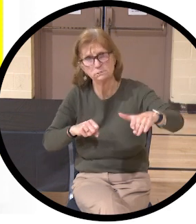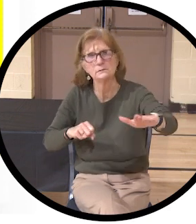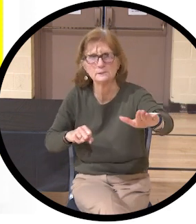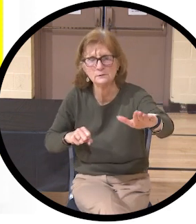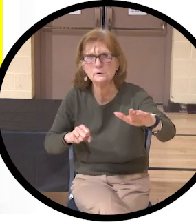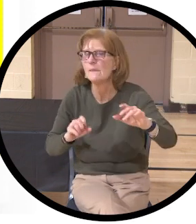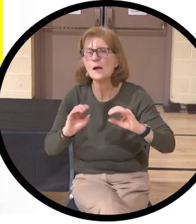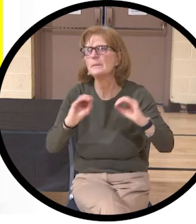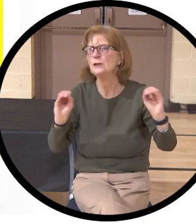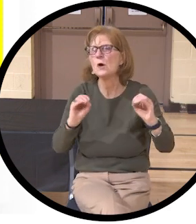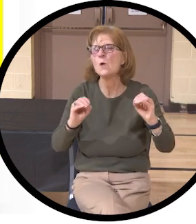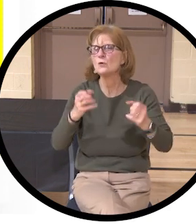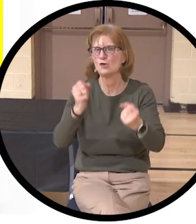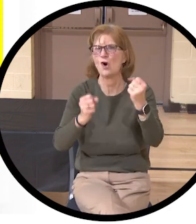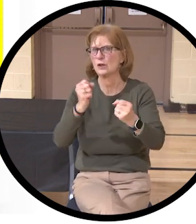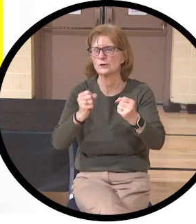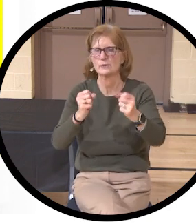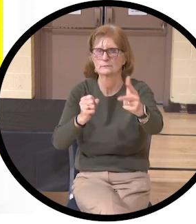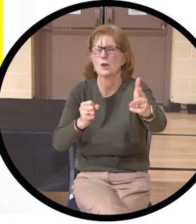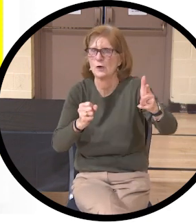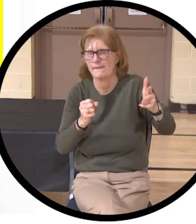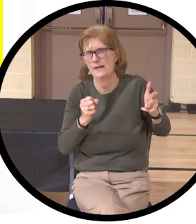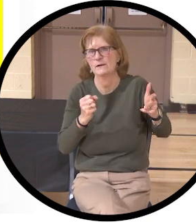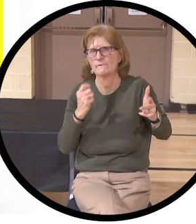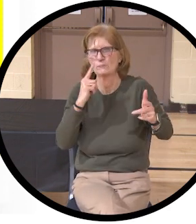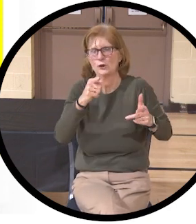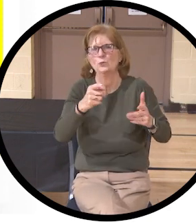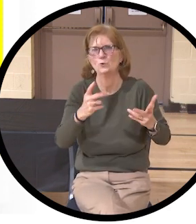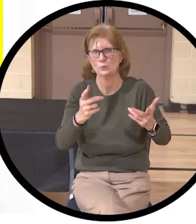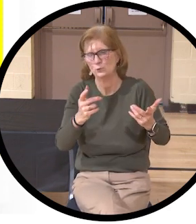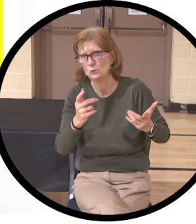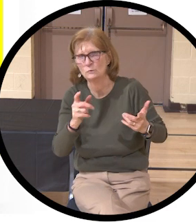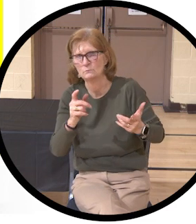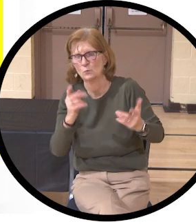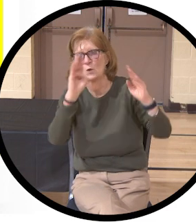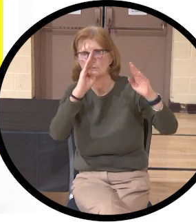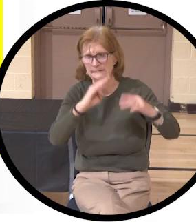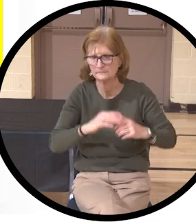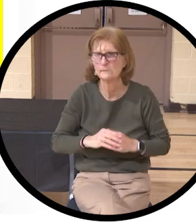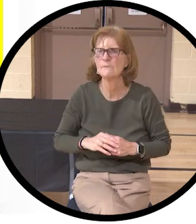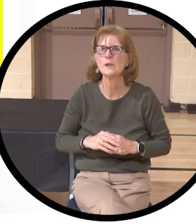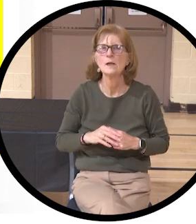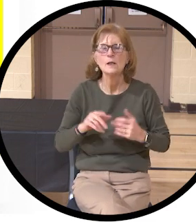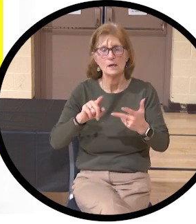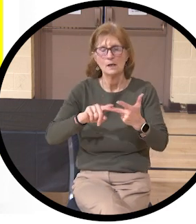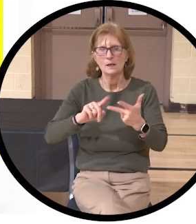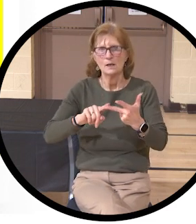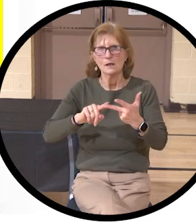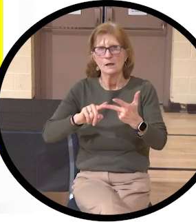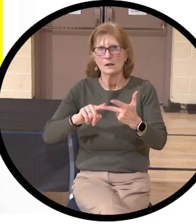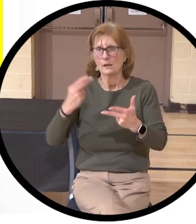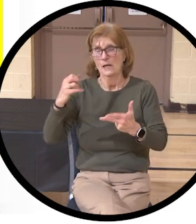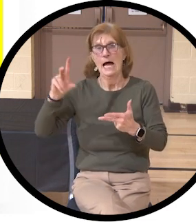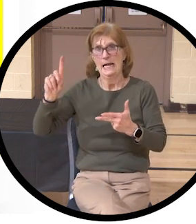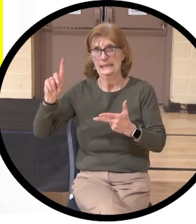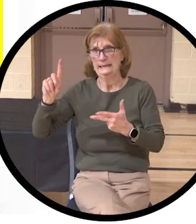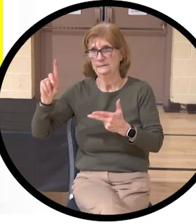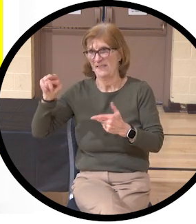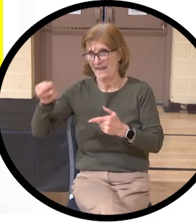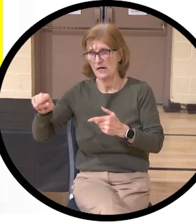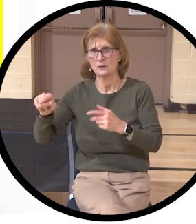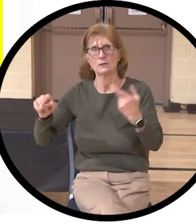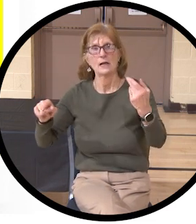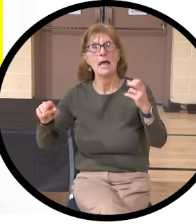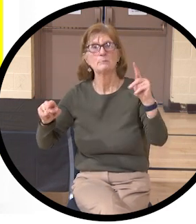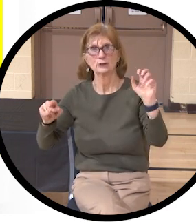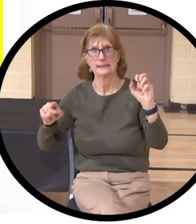a little more predictable behavior. And then from Highland to Heberton, we're proposing